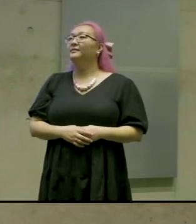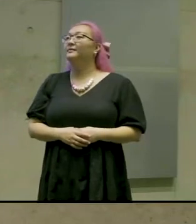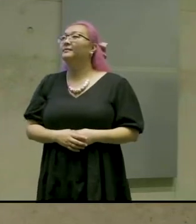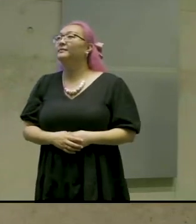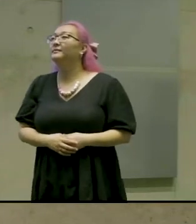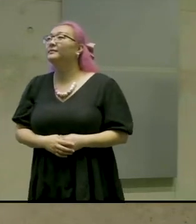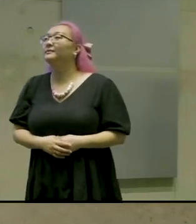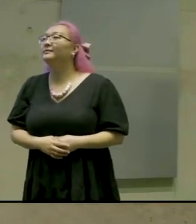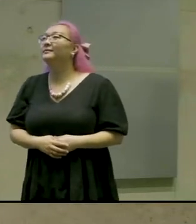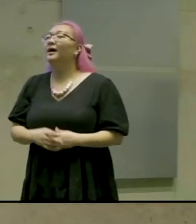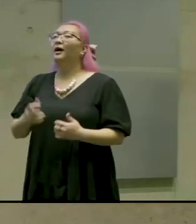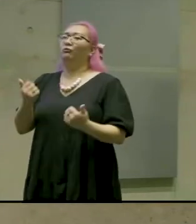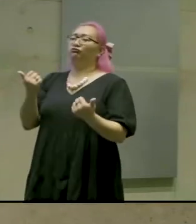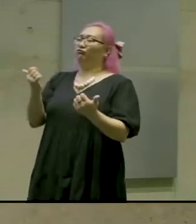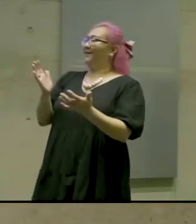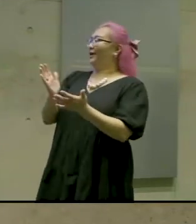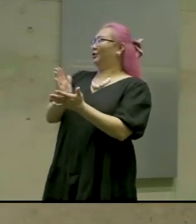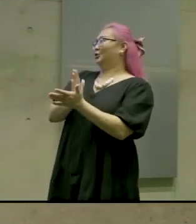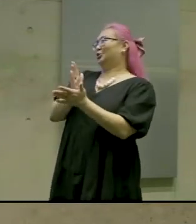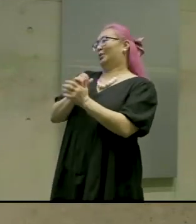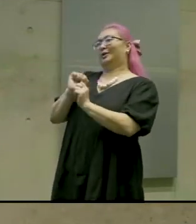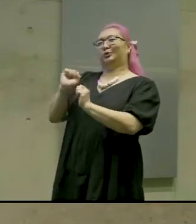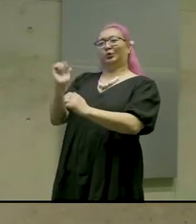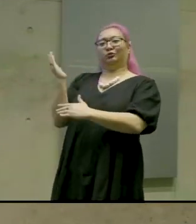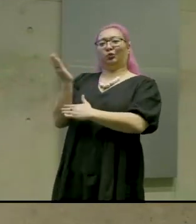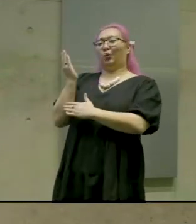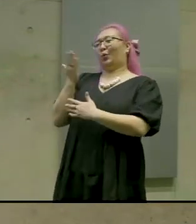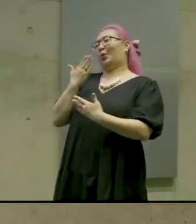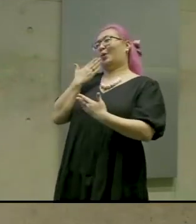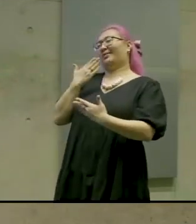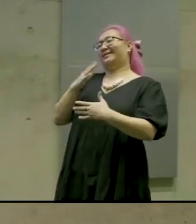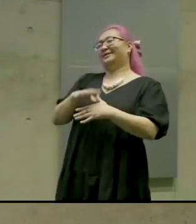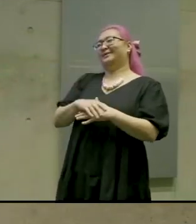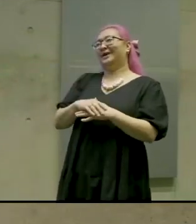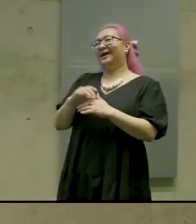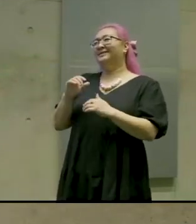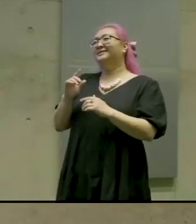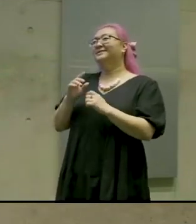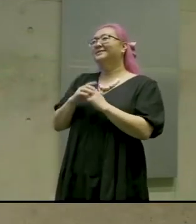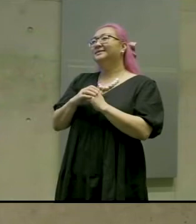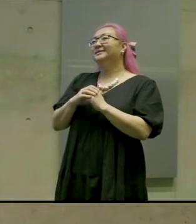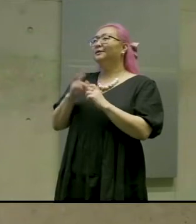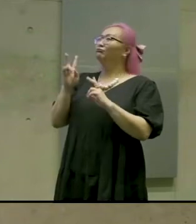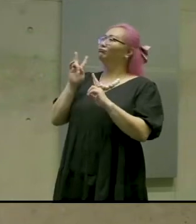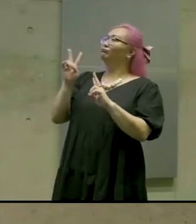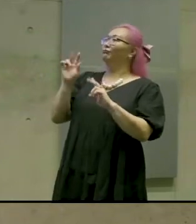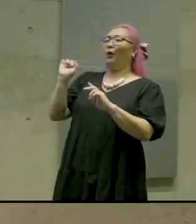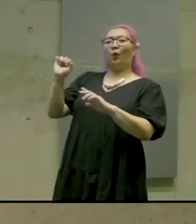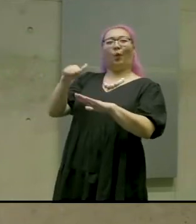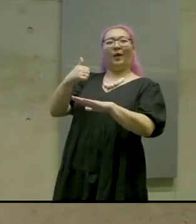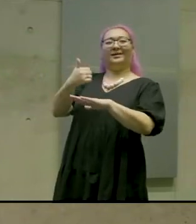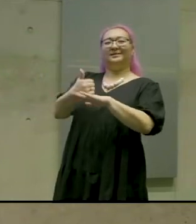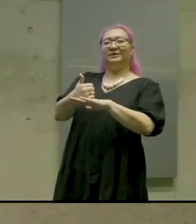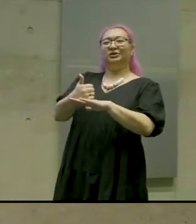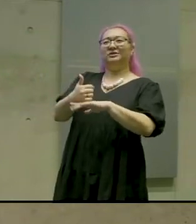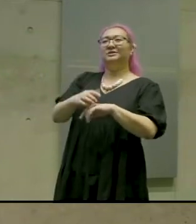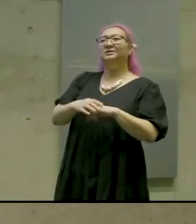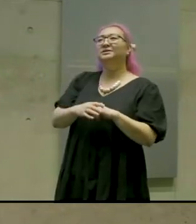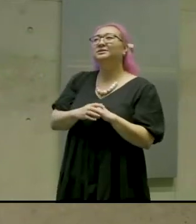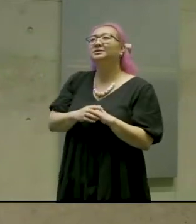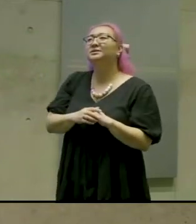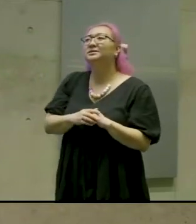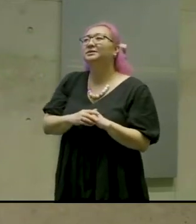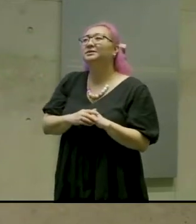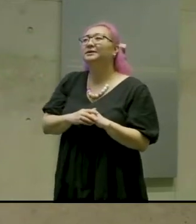Really enjoyed your talk, beautiful exhibition, the installation. Why did you use